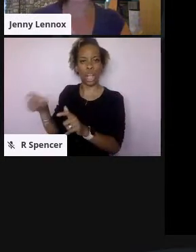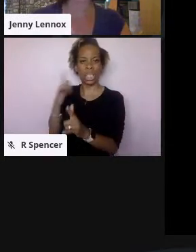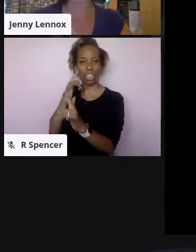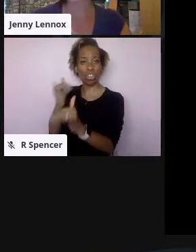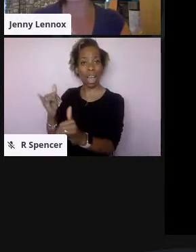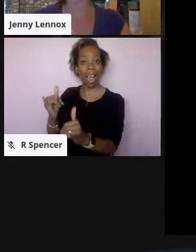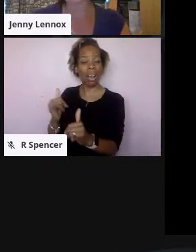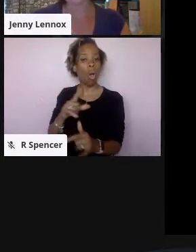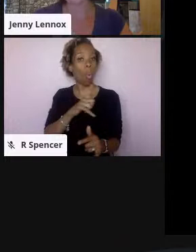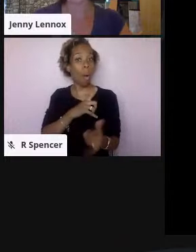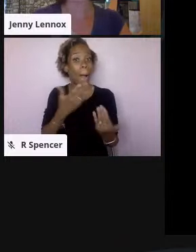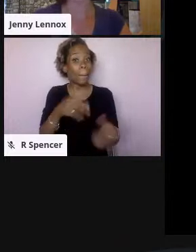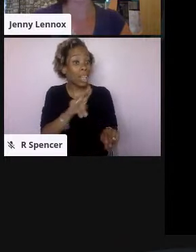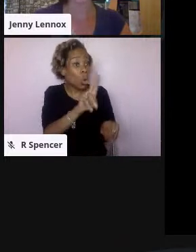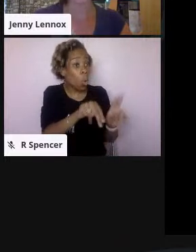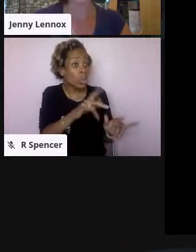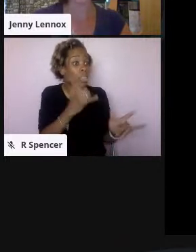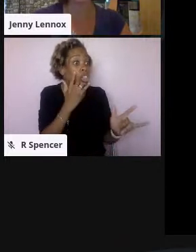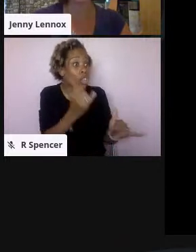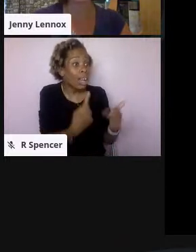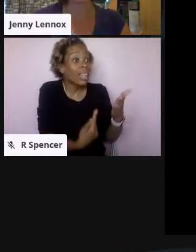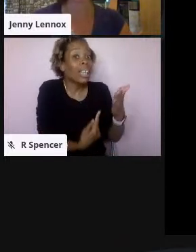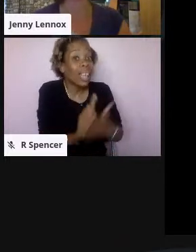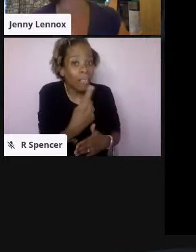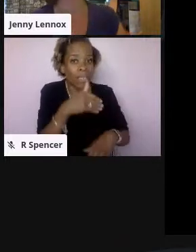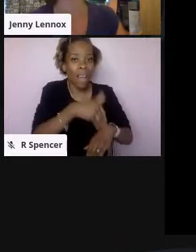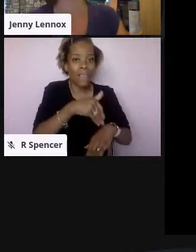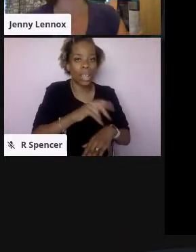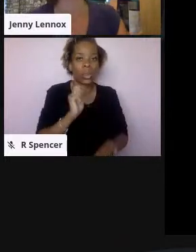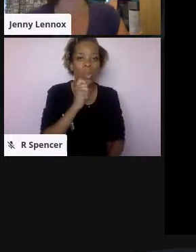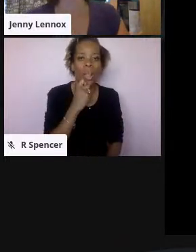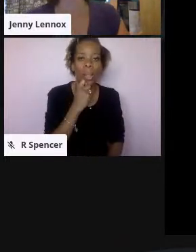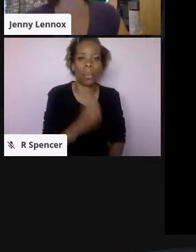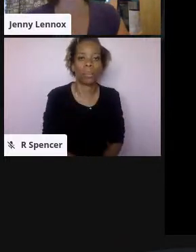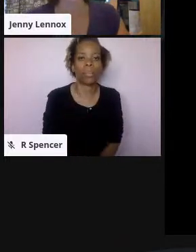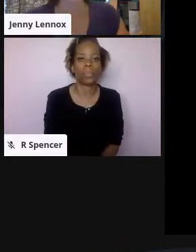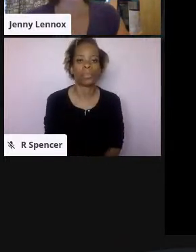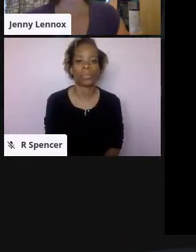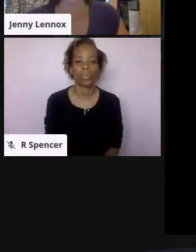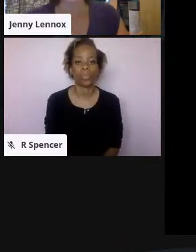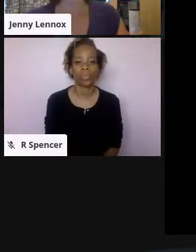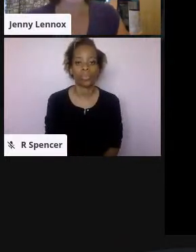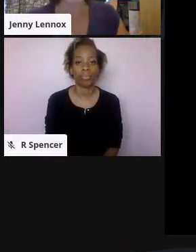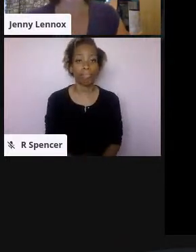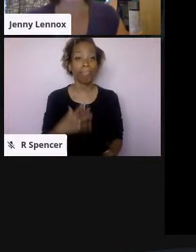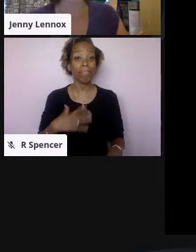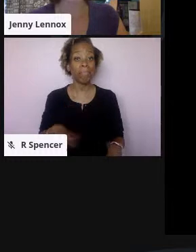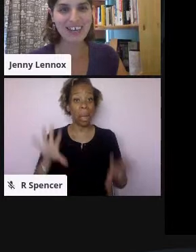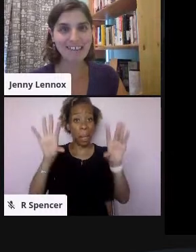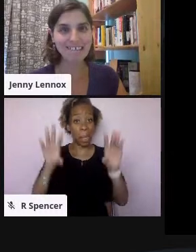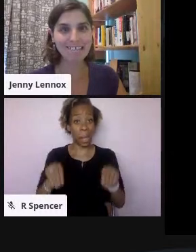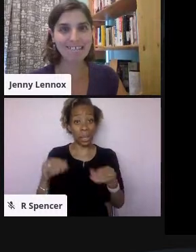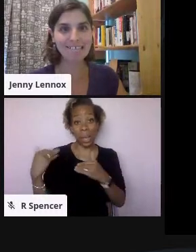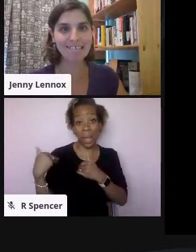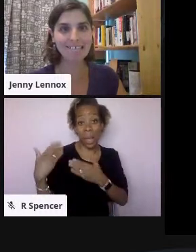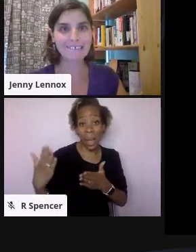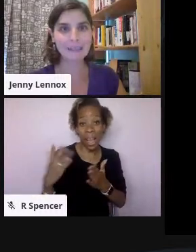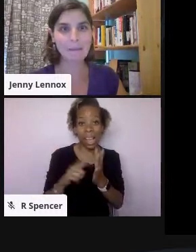we shouldn't be entirely negative about that opportunity. And that's me. I'll hand back to you,